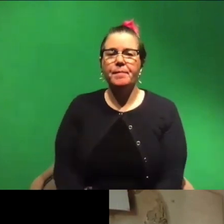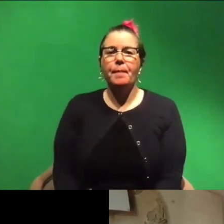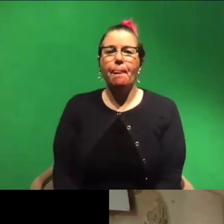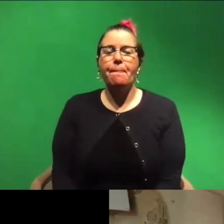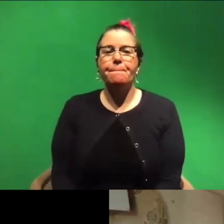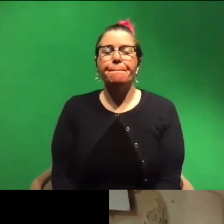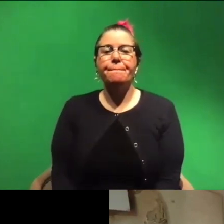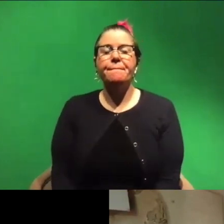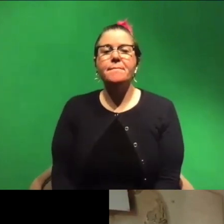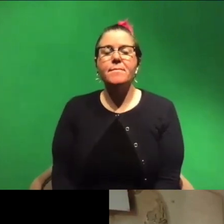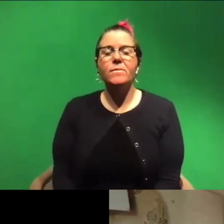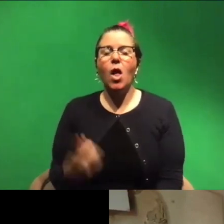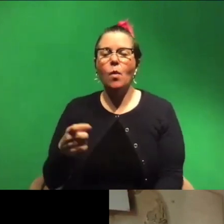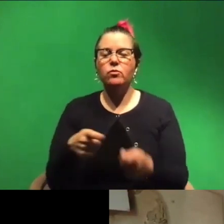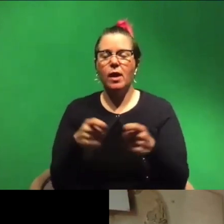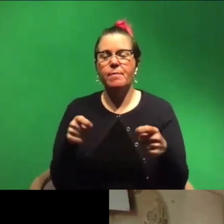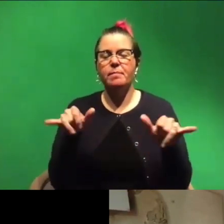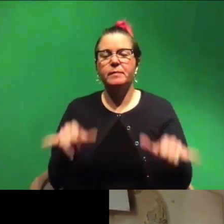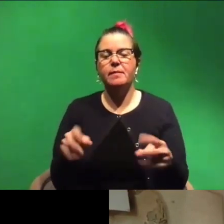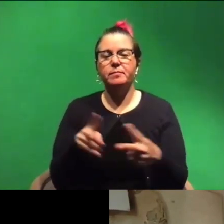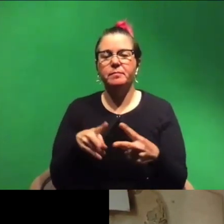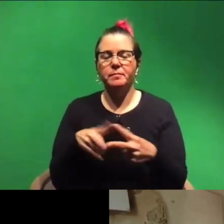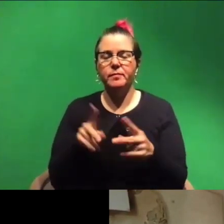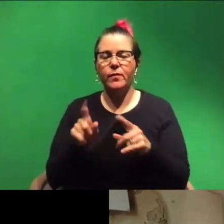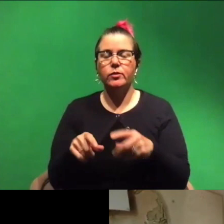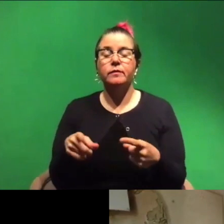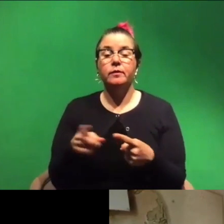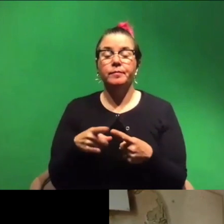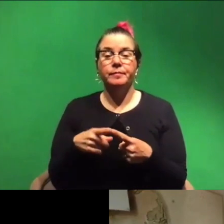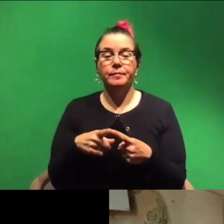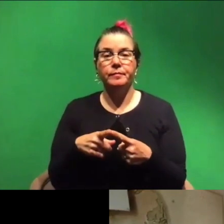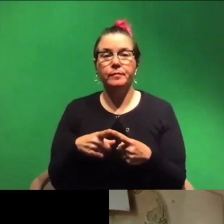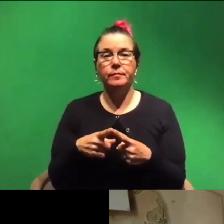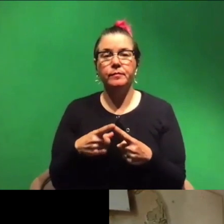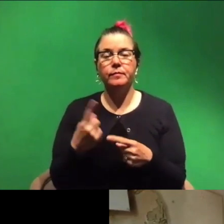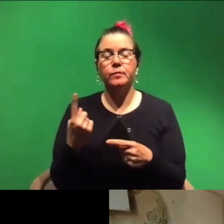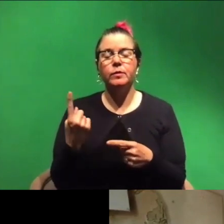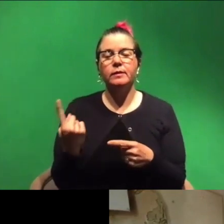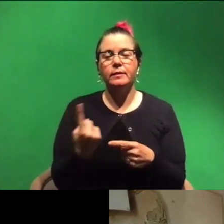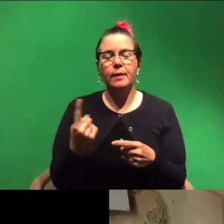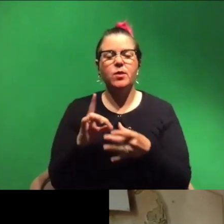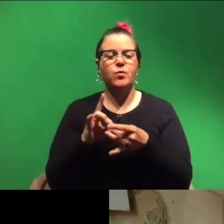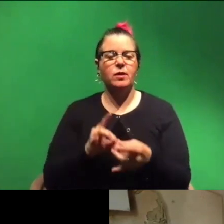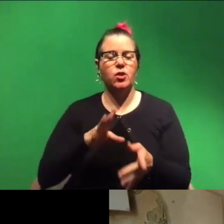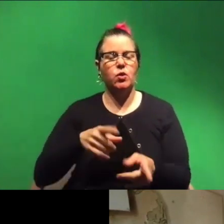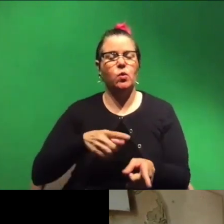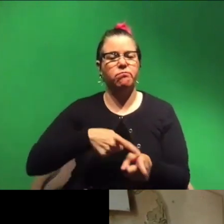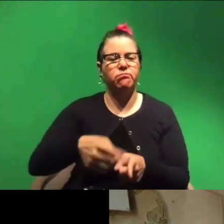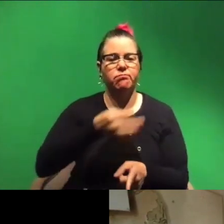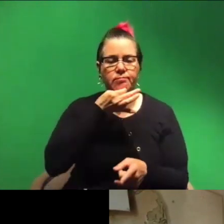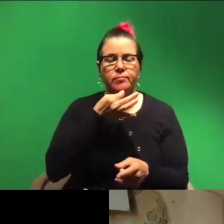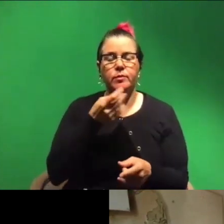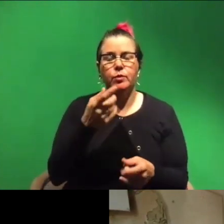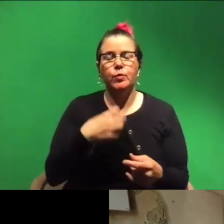always wrap up with the same two questions for everybody. The first being, what is something related to your area of expertise that you